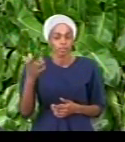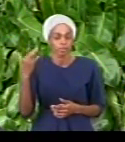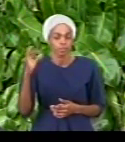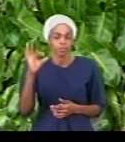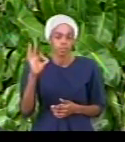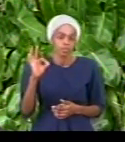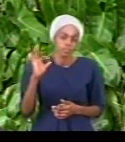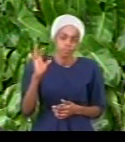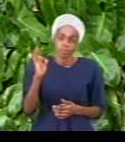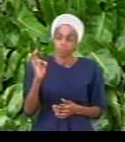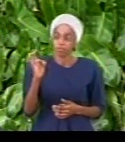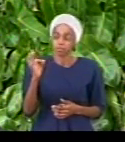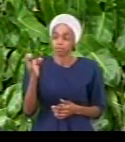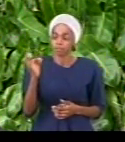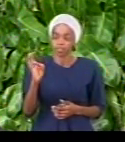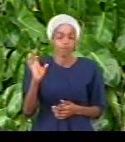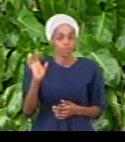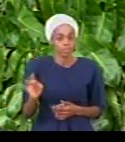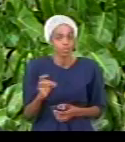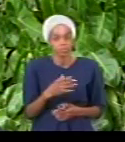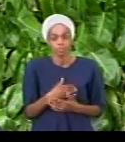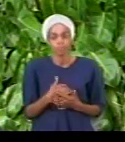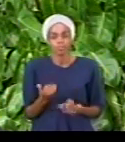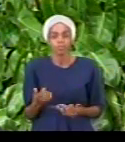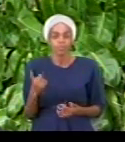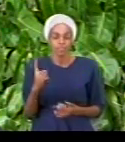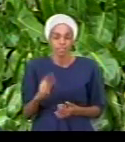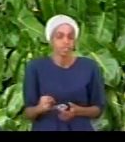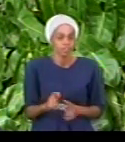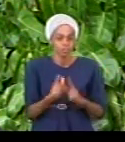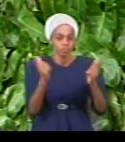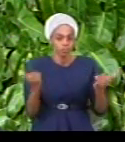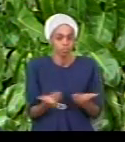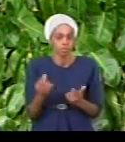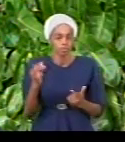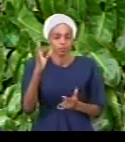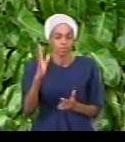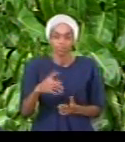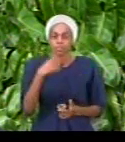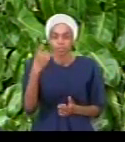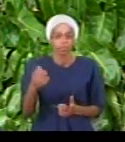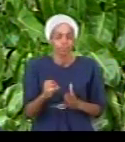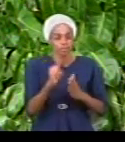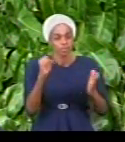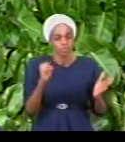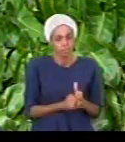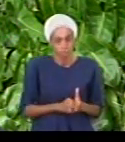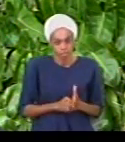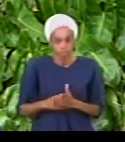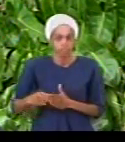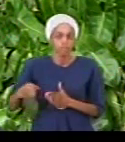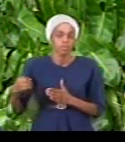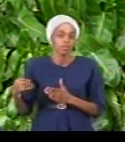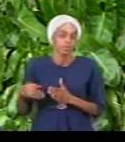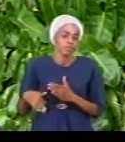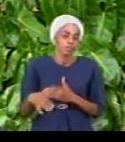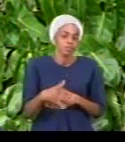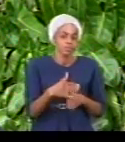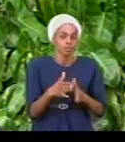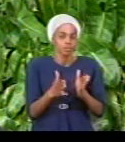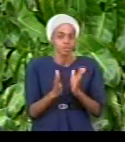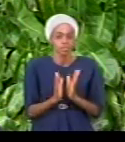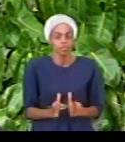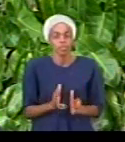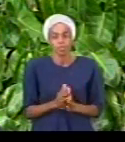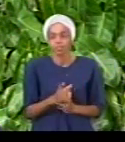overseer, who told him to ask me to come to secretariat because GS is going to pray